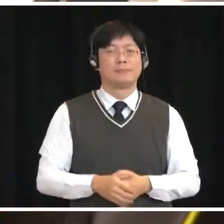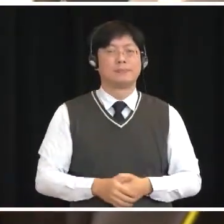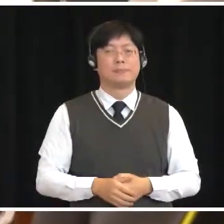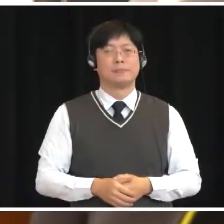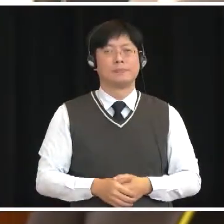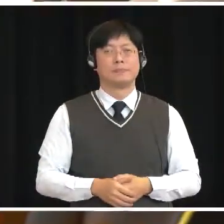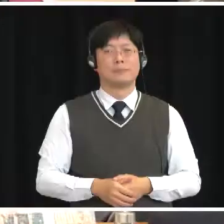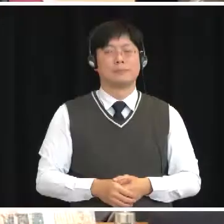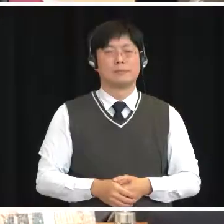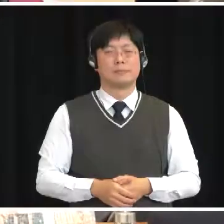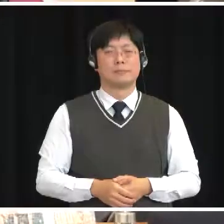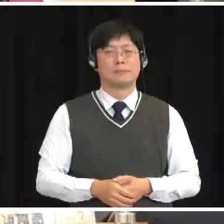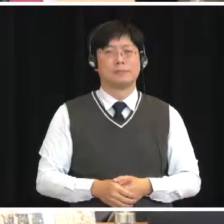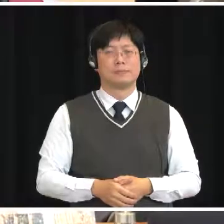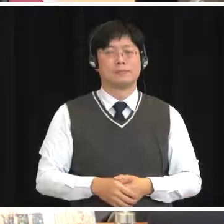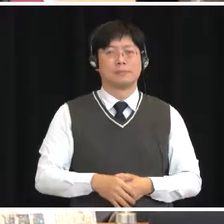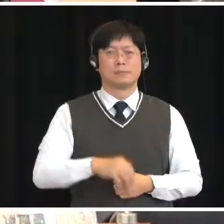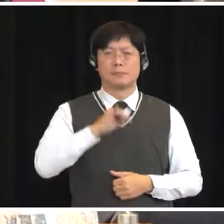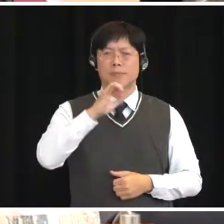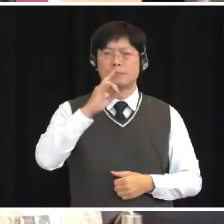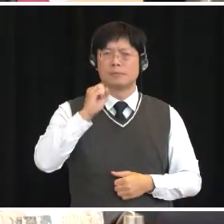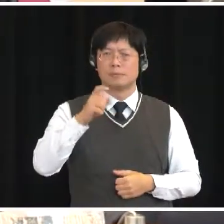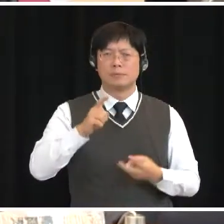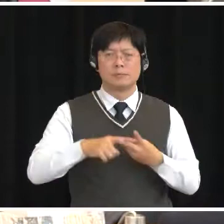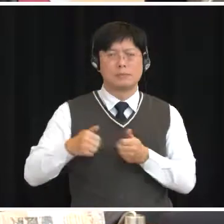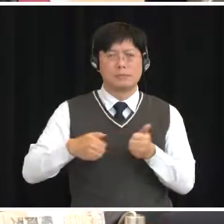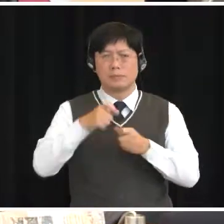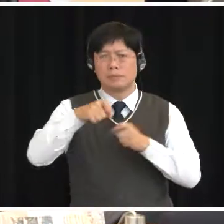remote areas for a period of time.